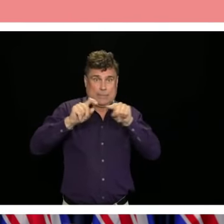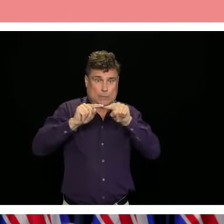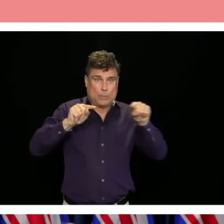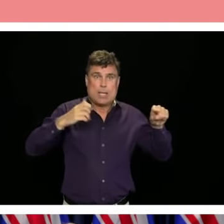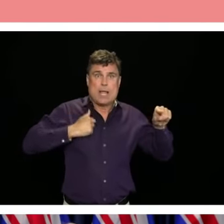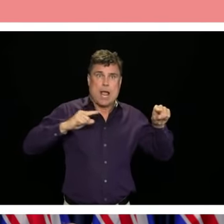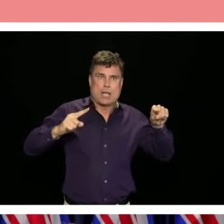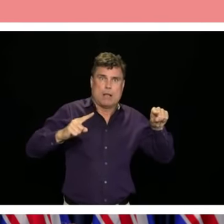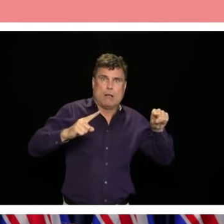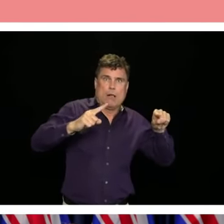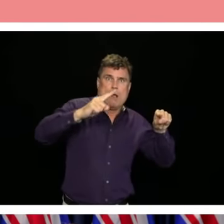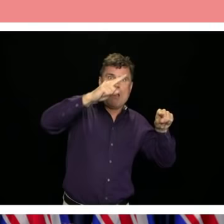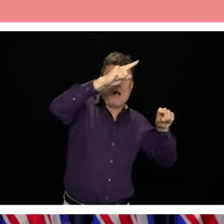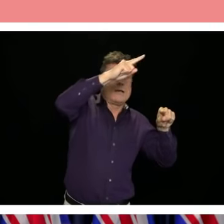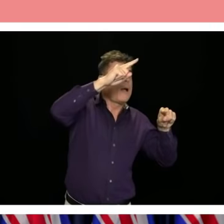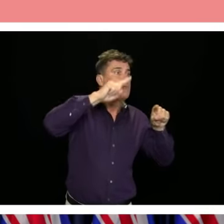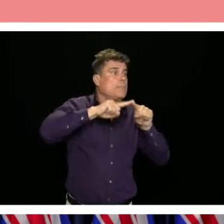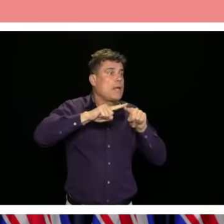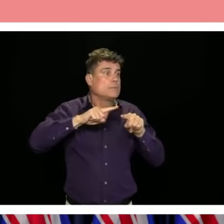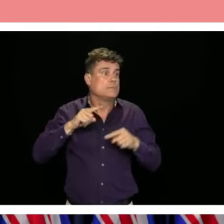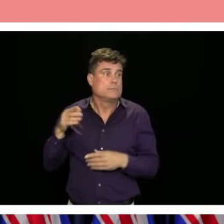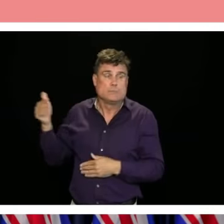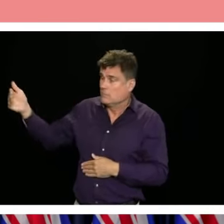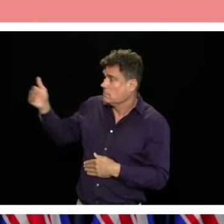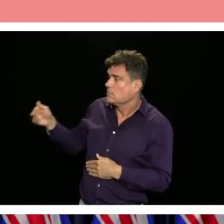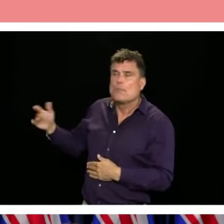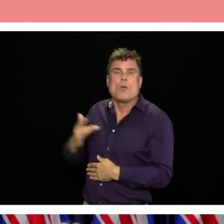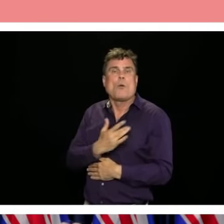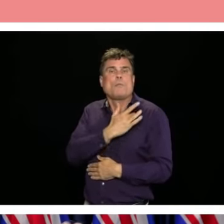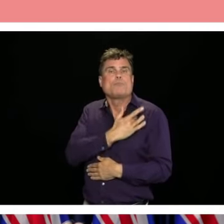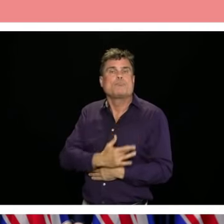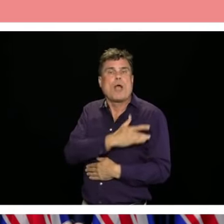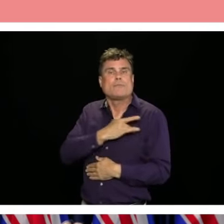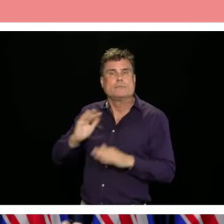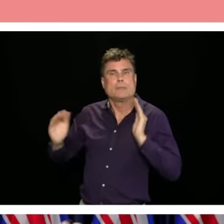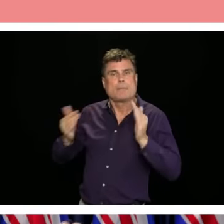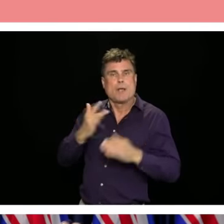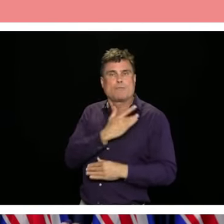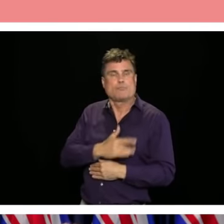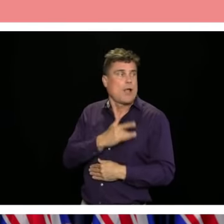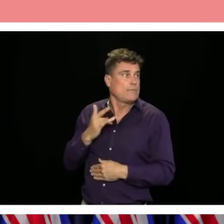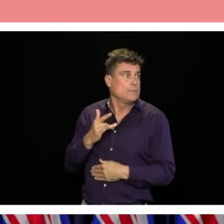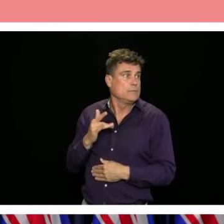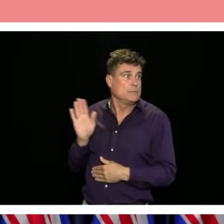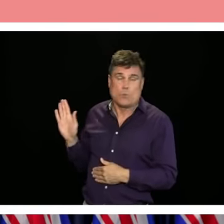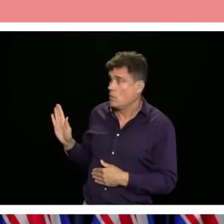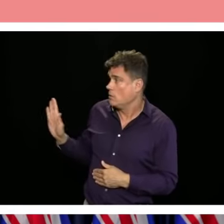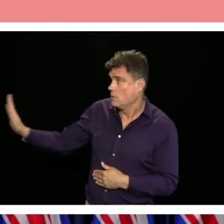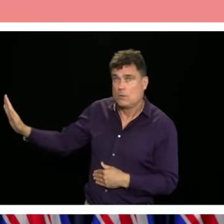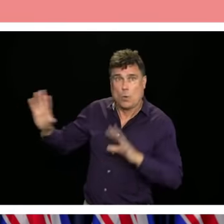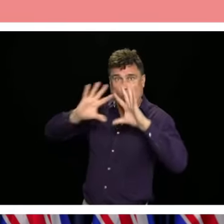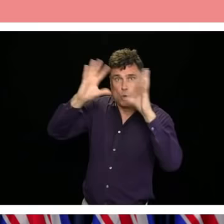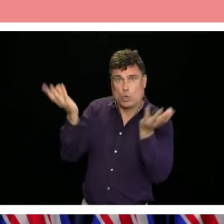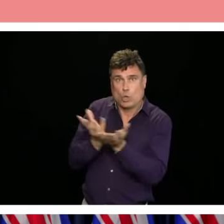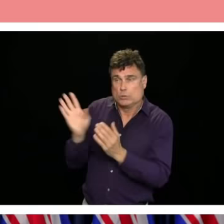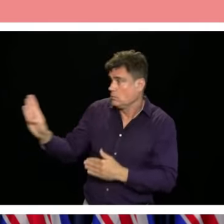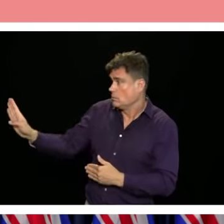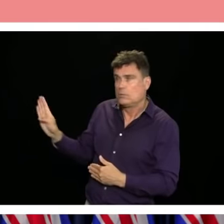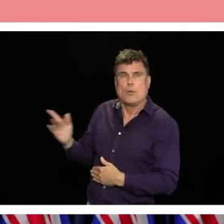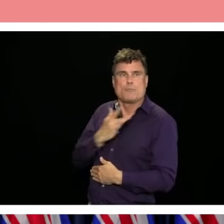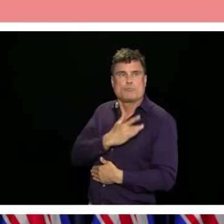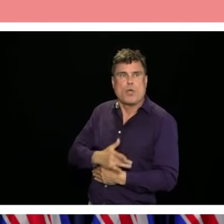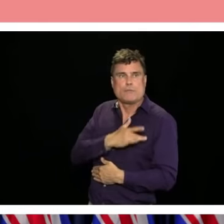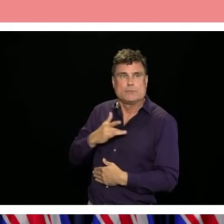we have, by the work that people have done here in BC, maintained a very flat case rate across